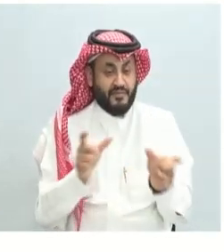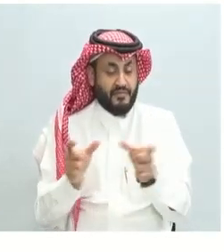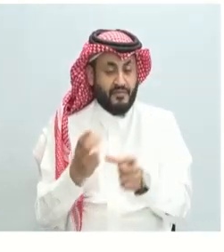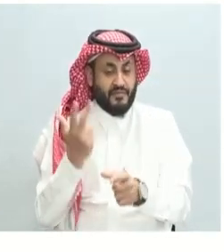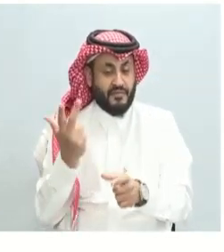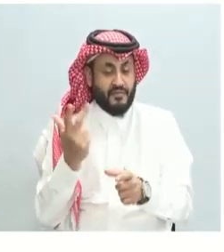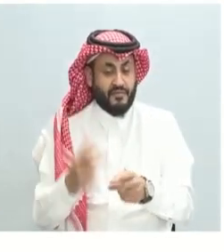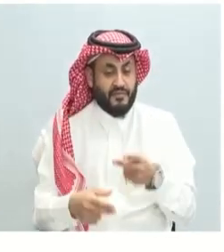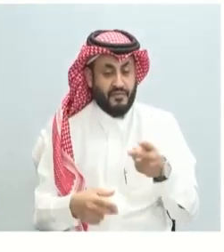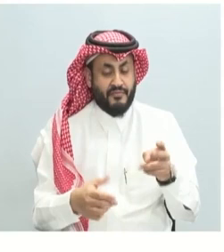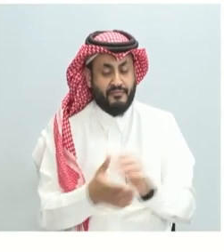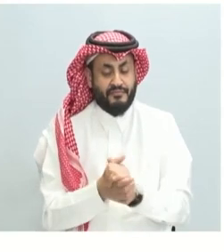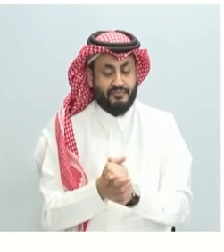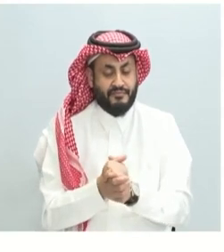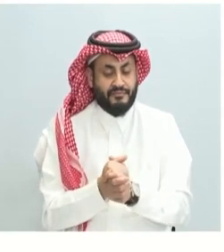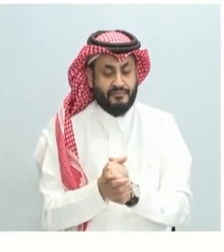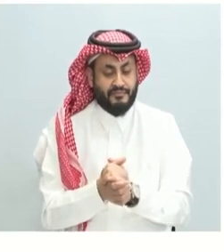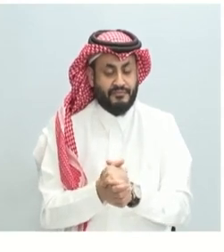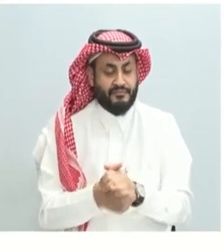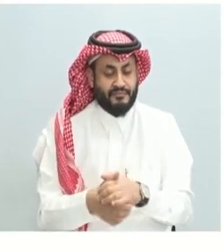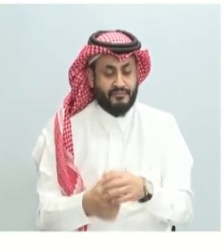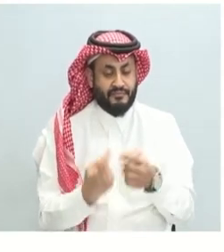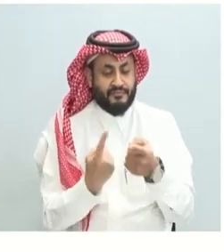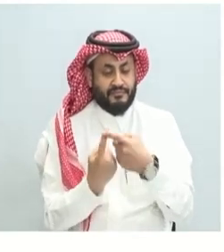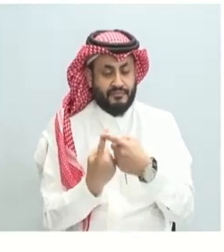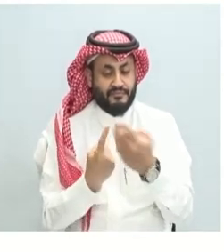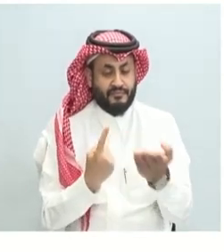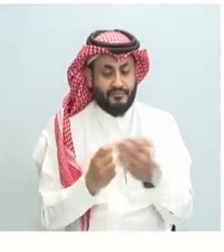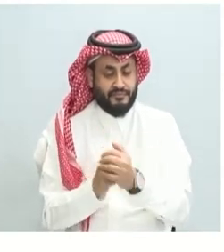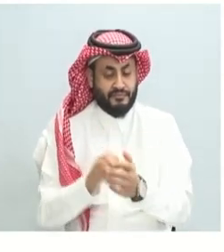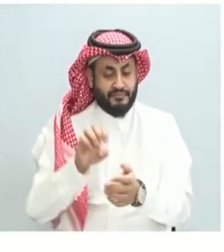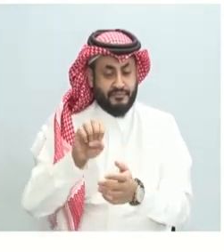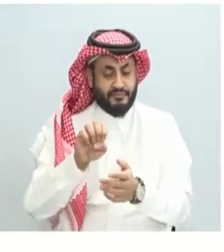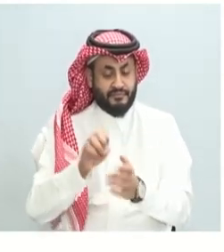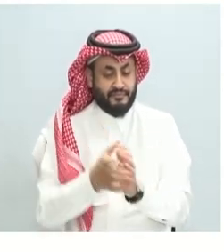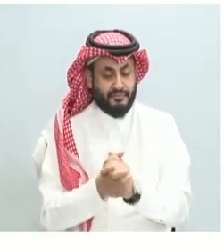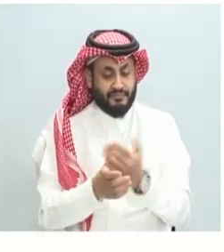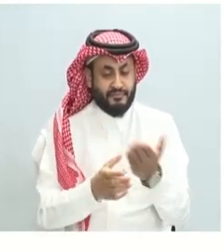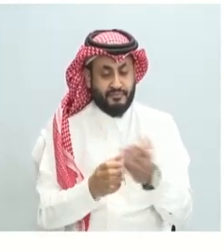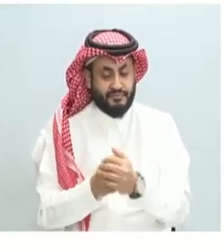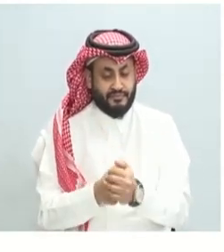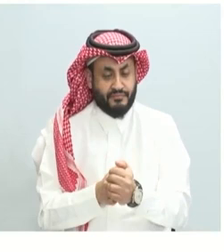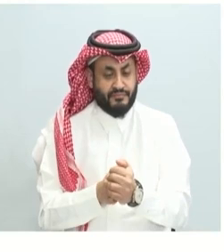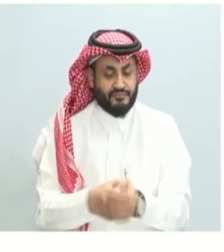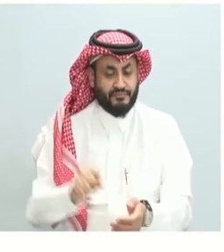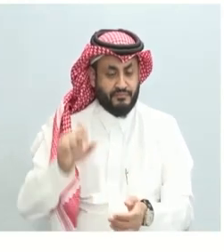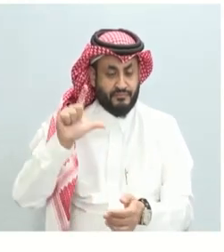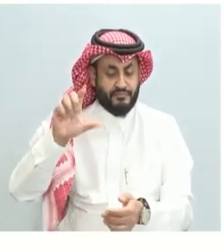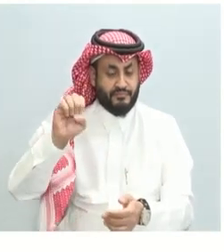these different sounds. So the first sound that starts with EE is